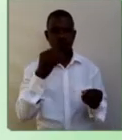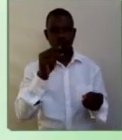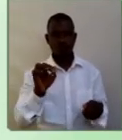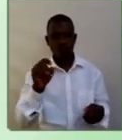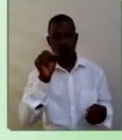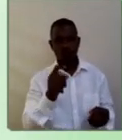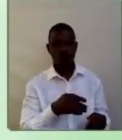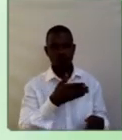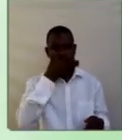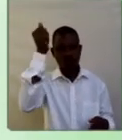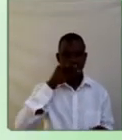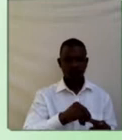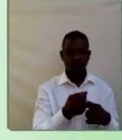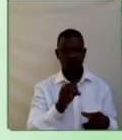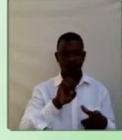most, etc.